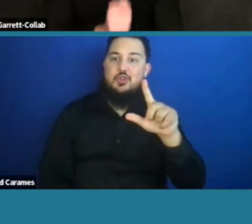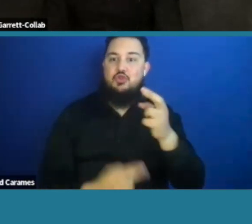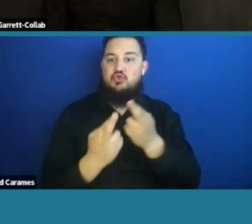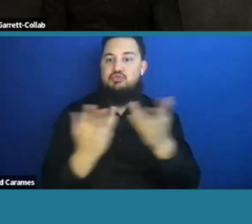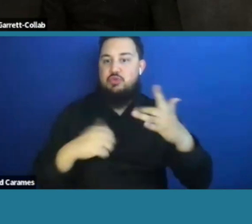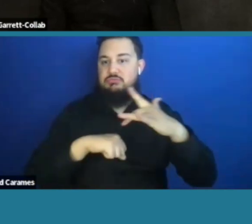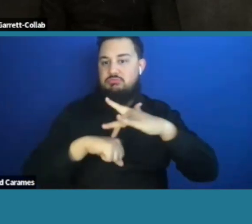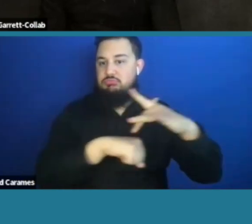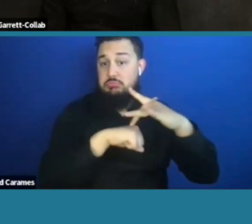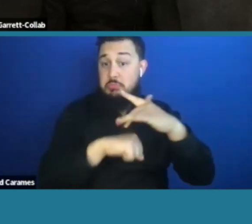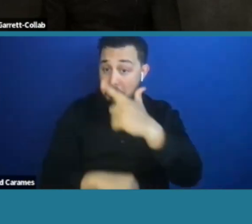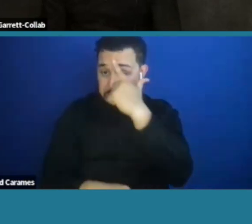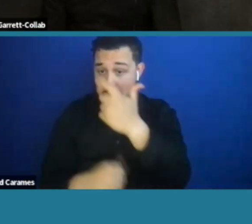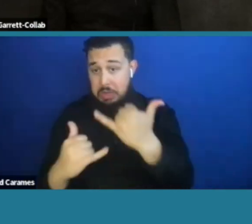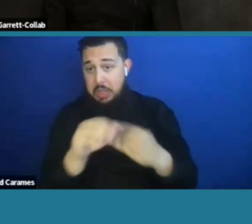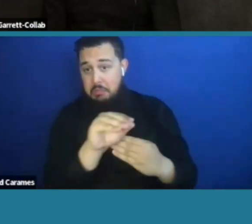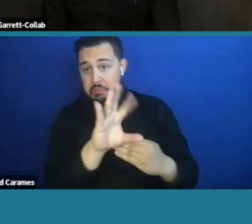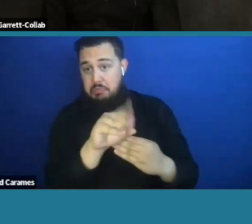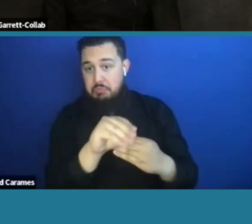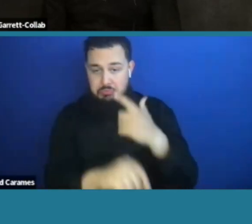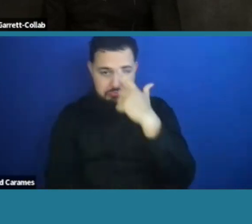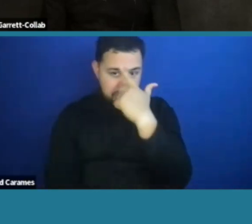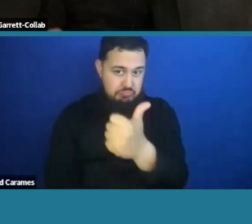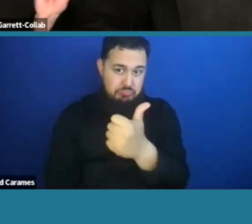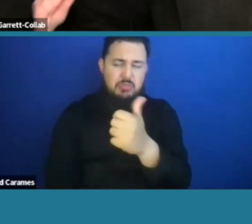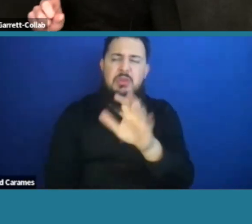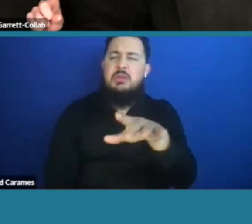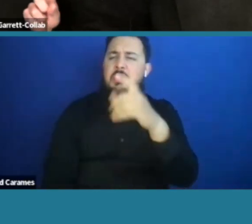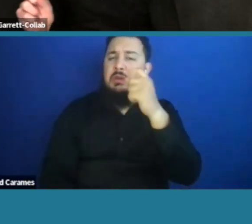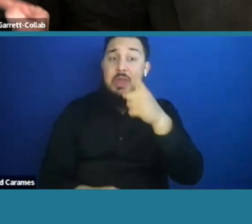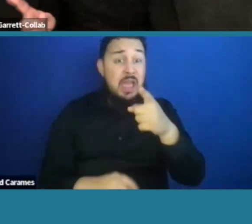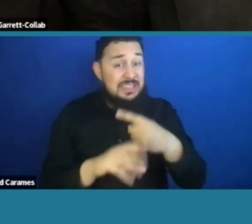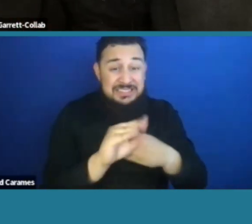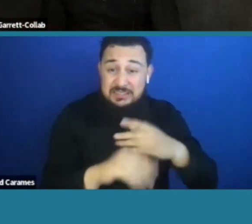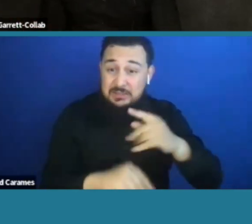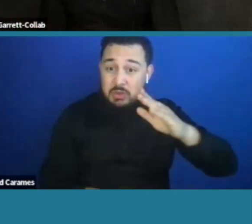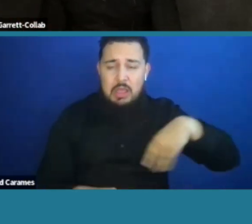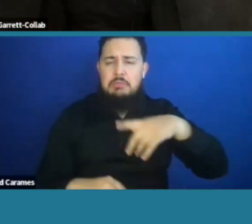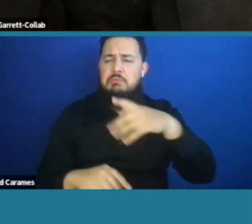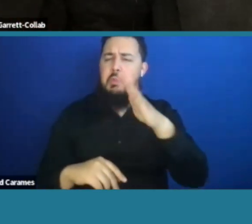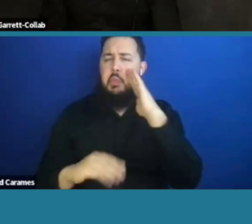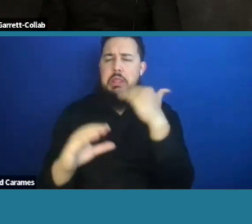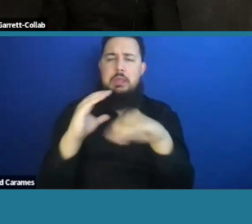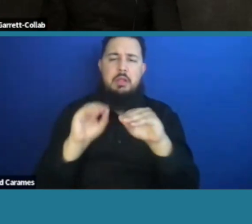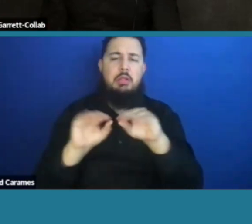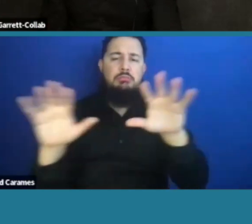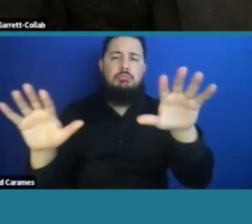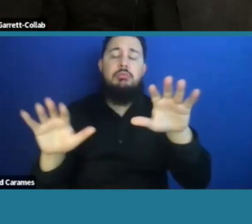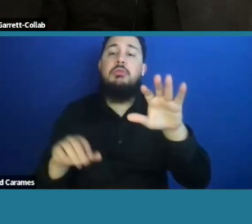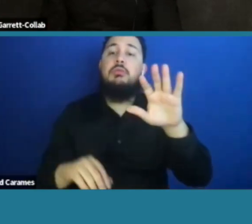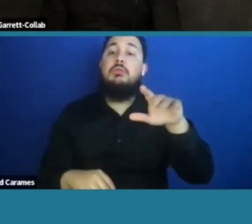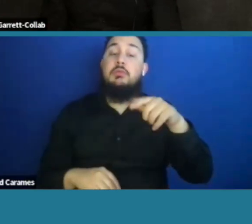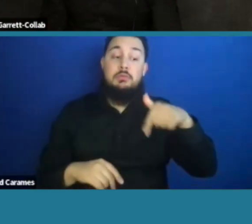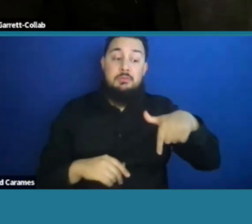get that code now if you'd like to have it. But also, we will email this out, and we will add some additional updates to that at the end of